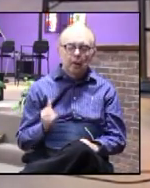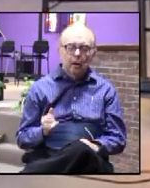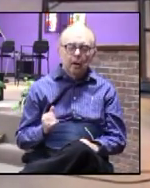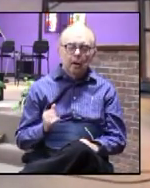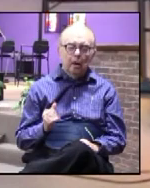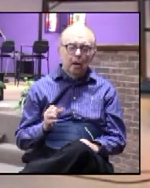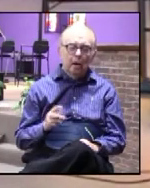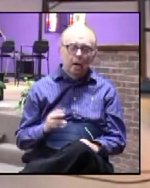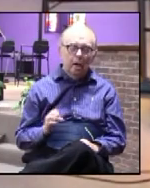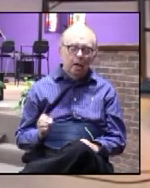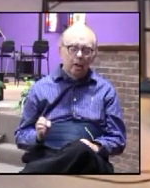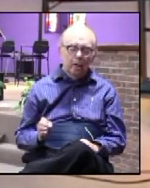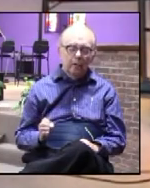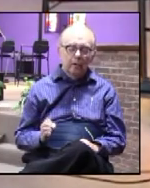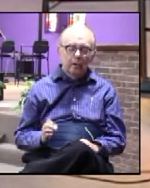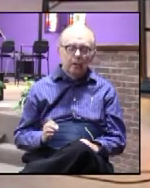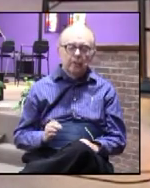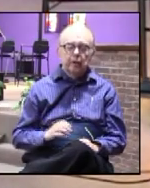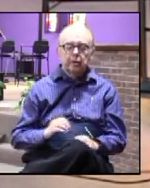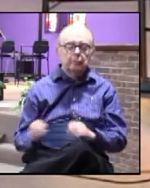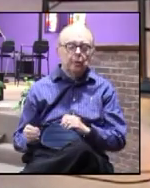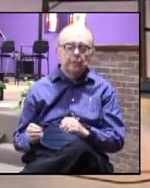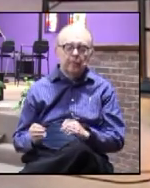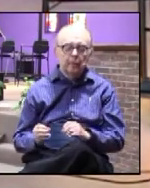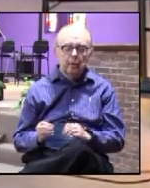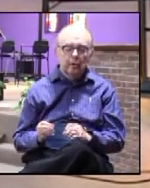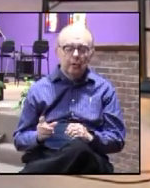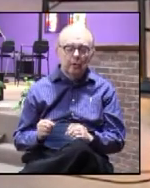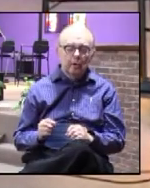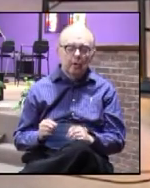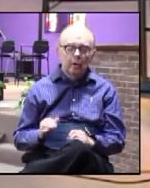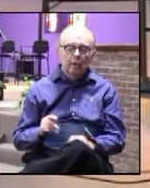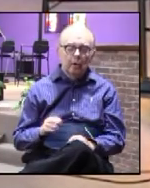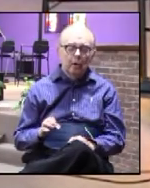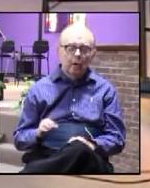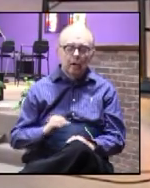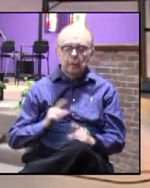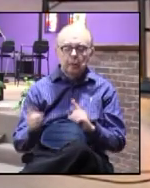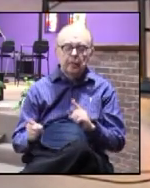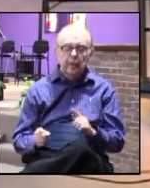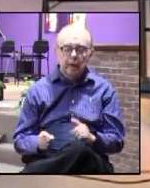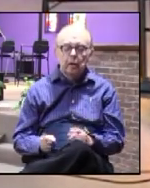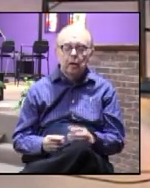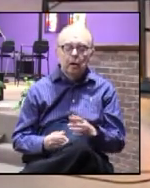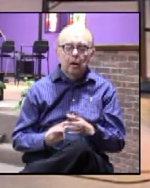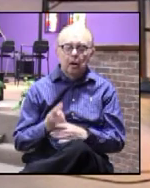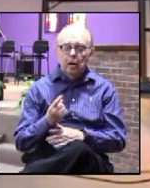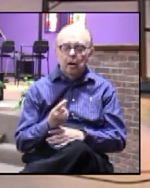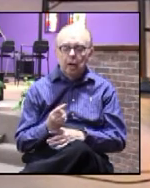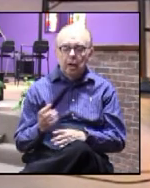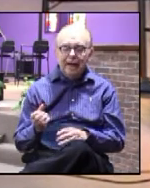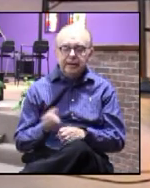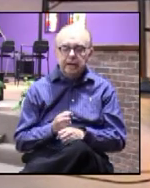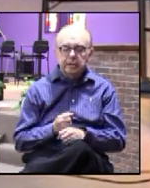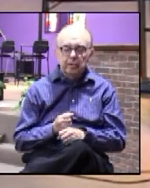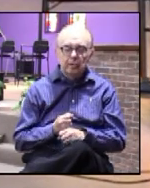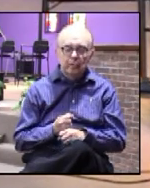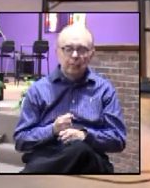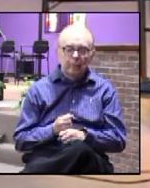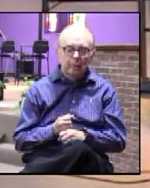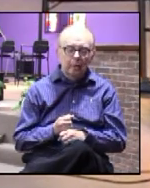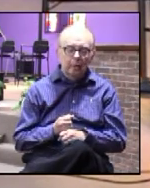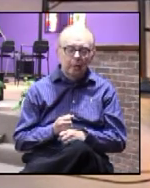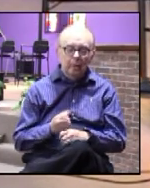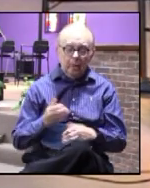could come every 20 yards and could come up to that hole and get